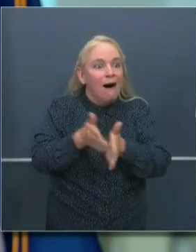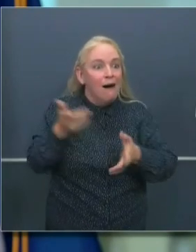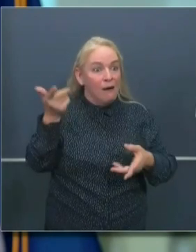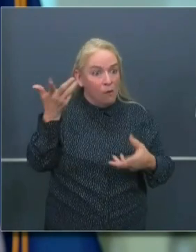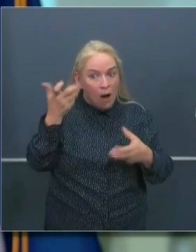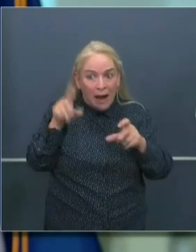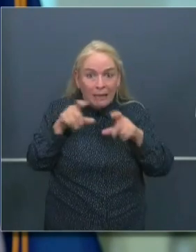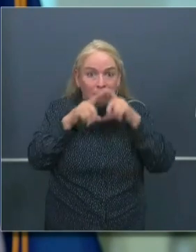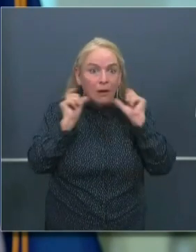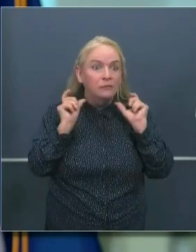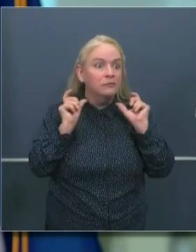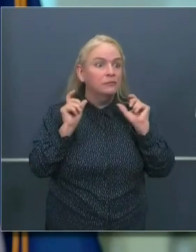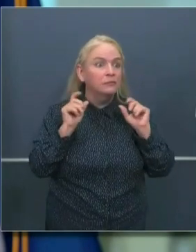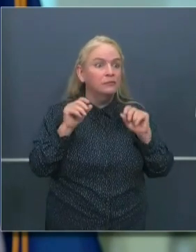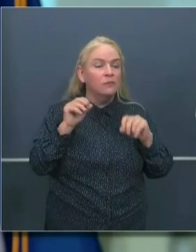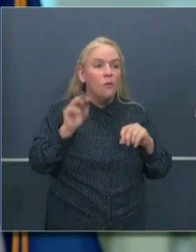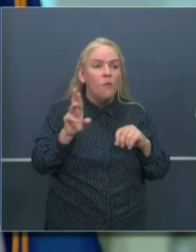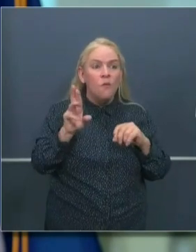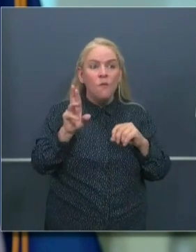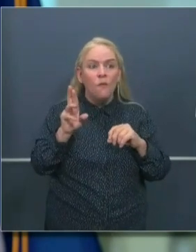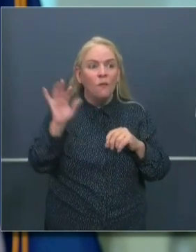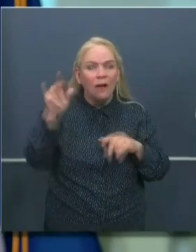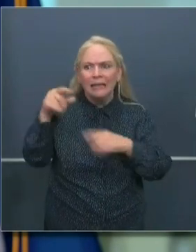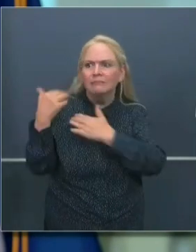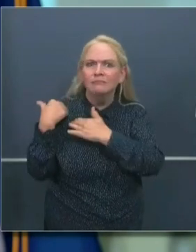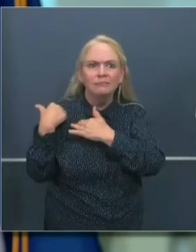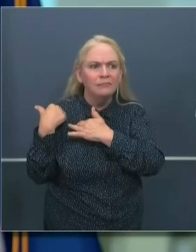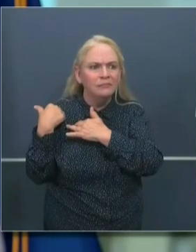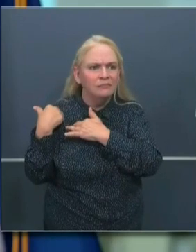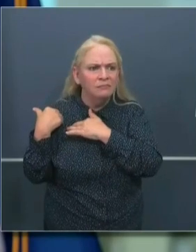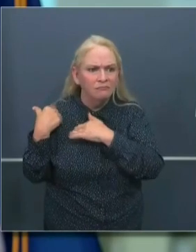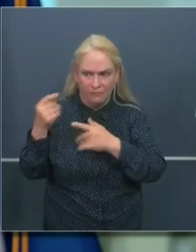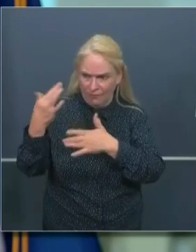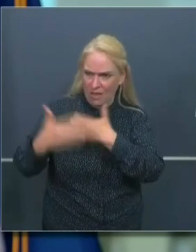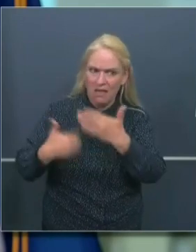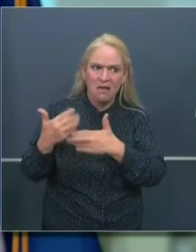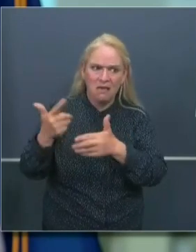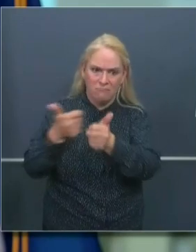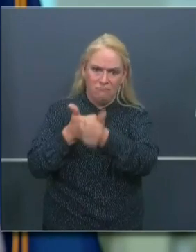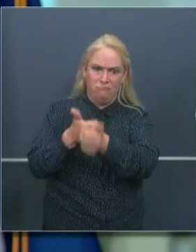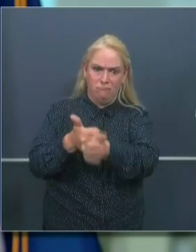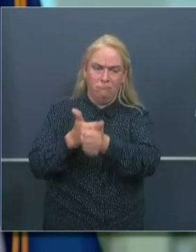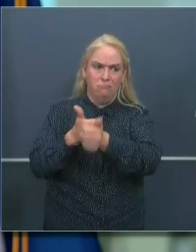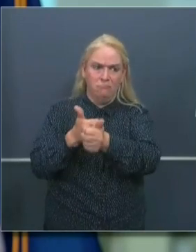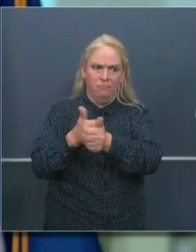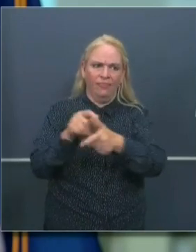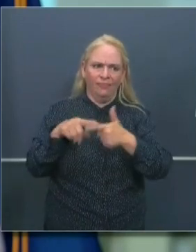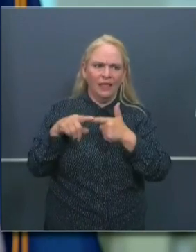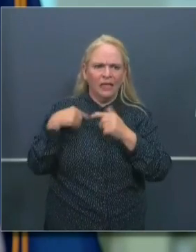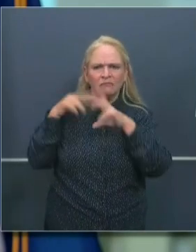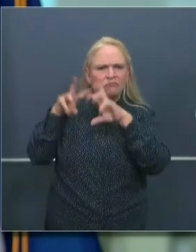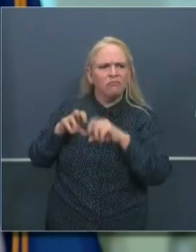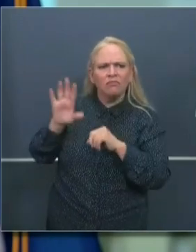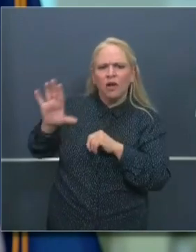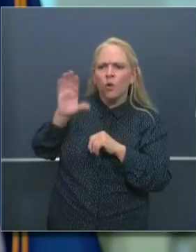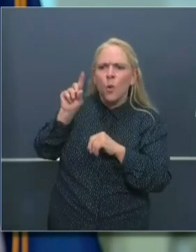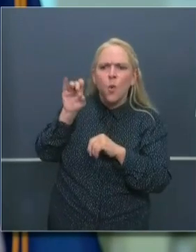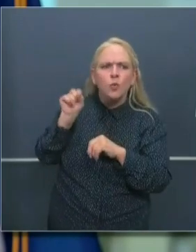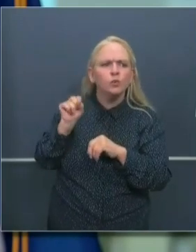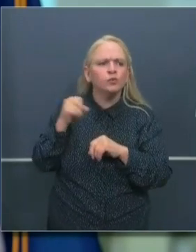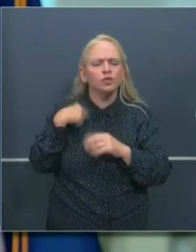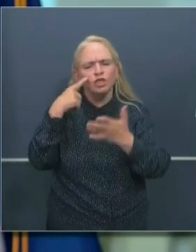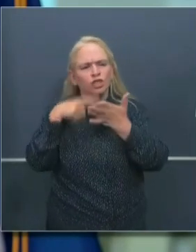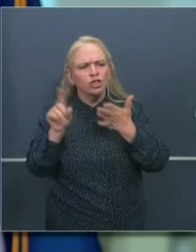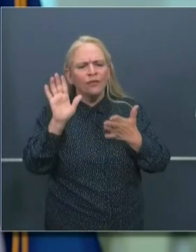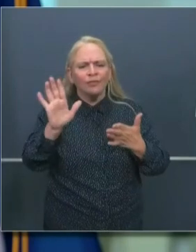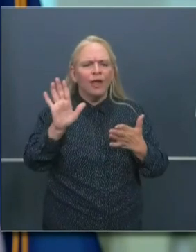cross-section of roles and responsibilities. So we look at regulatory, we look at codes, we look at encouragement, we look at